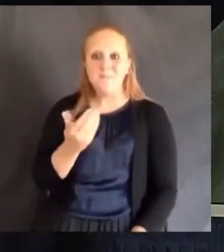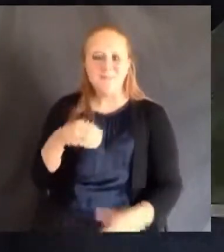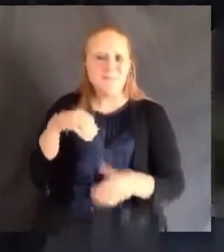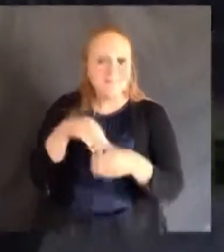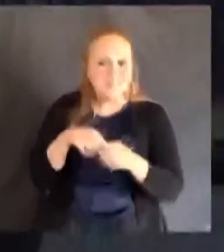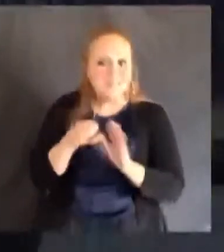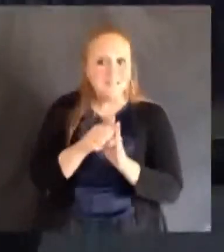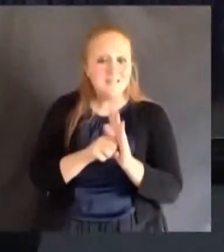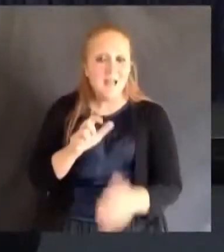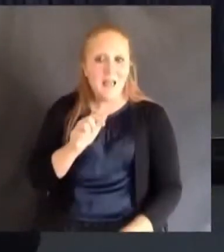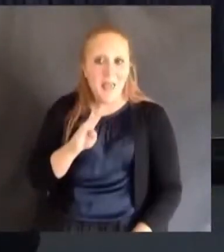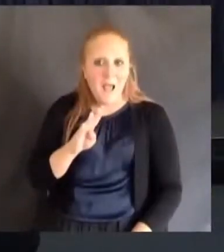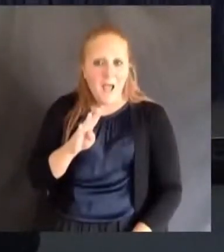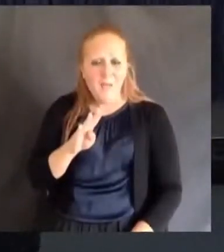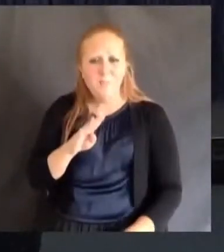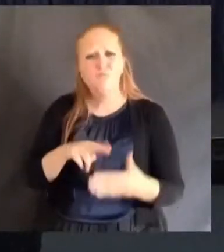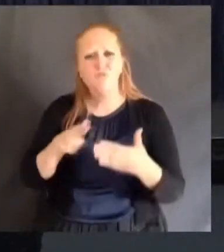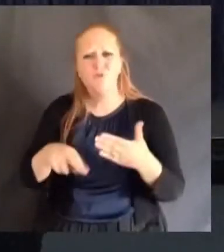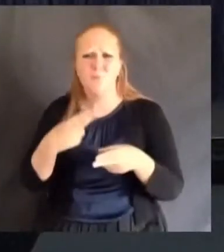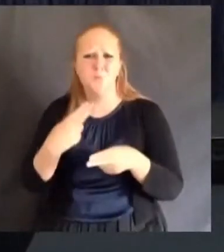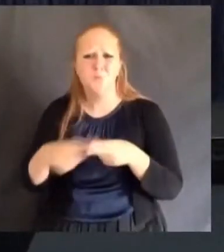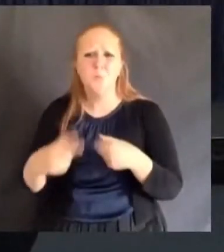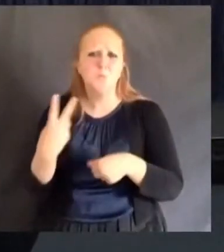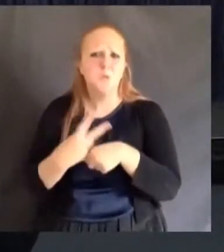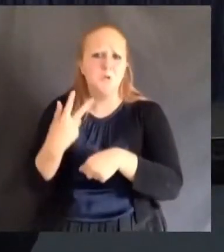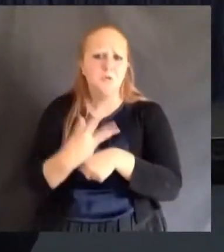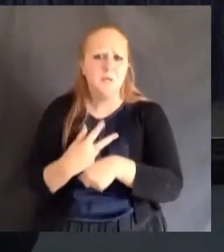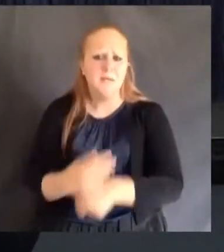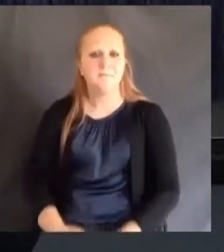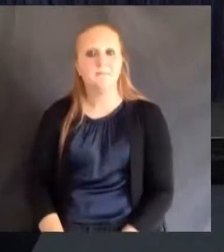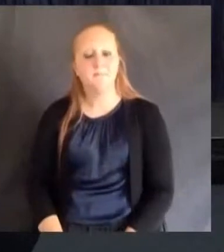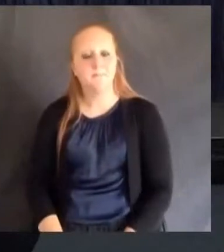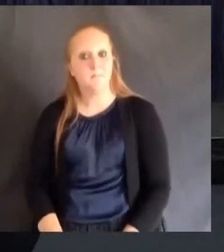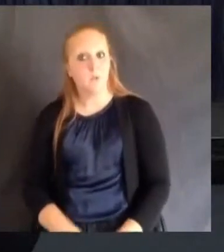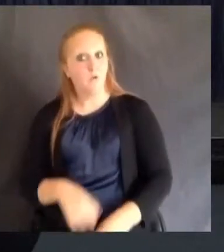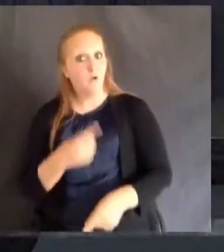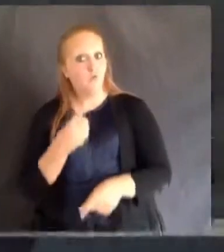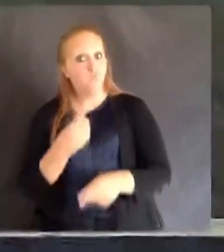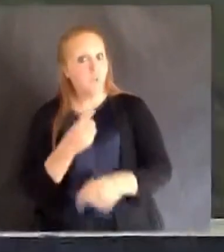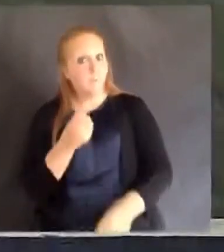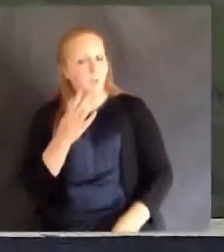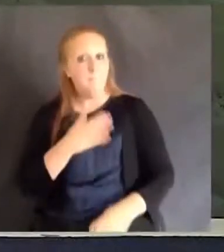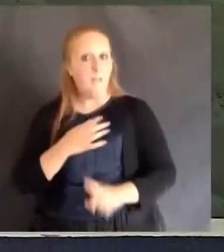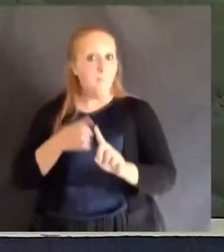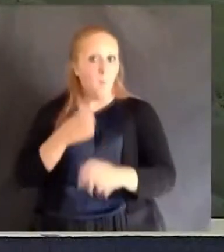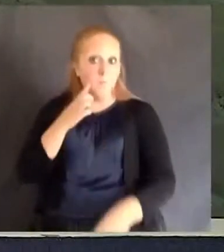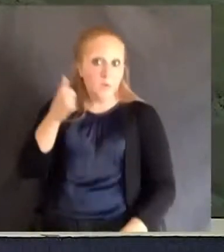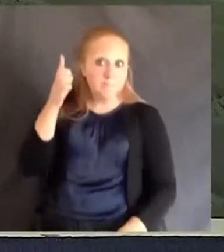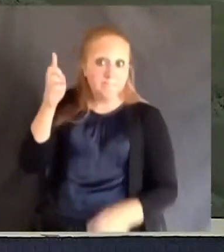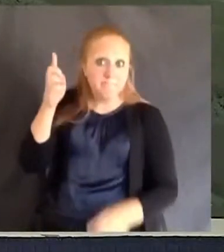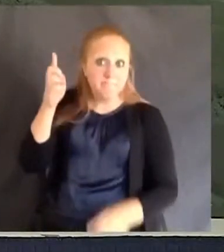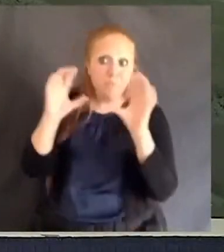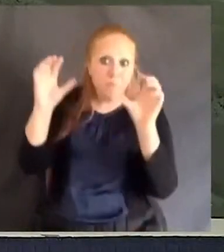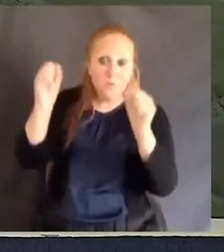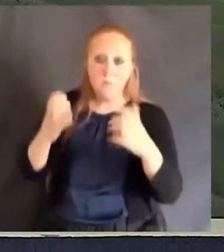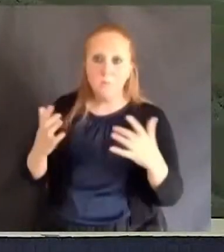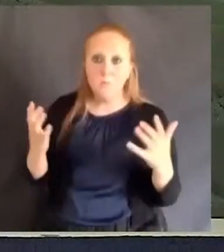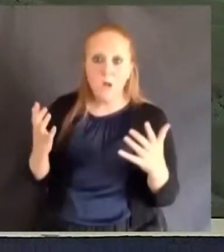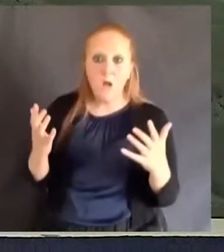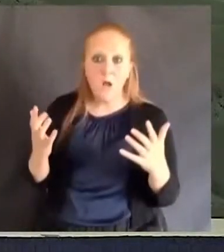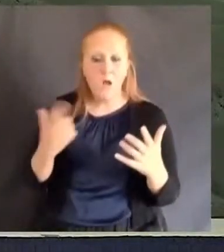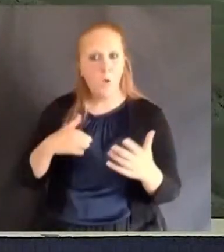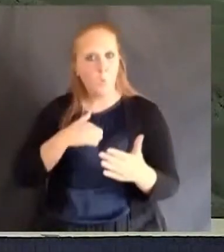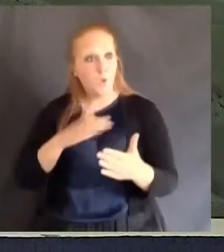time. But but it also, look at this. My point to the president is, we didn't have to be